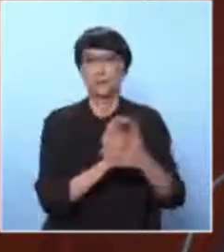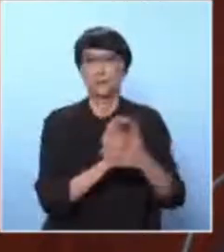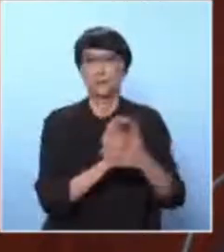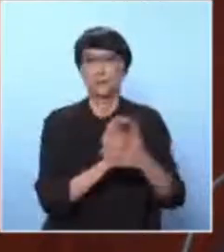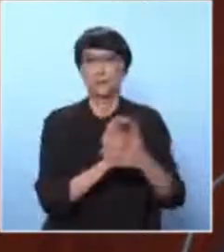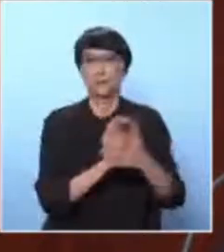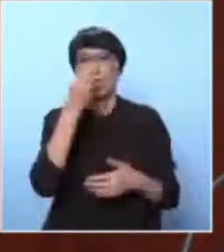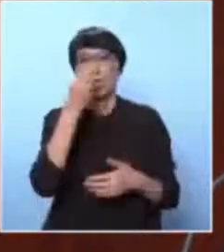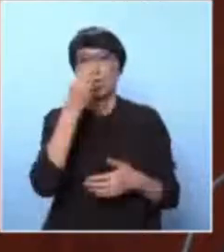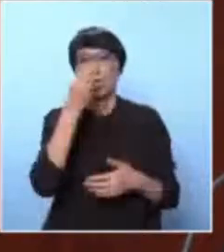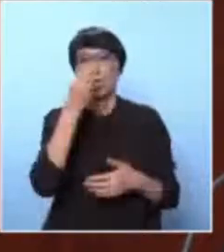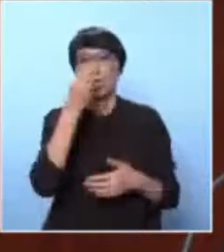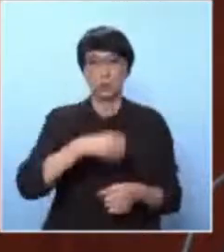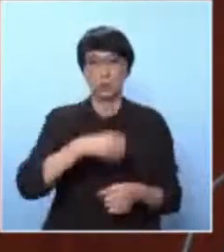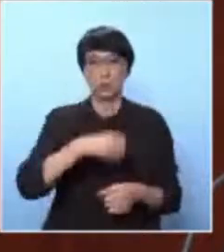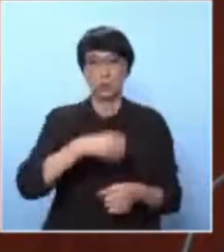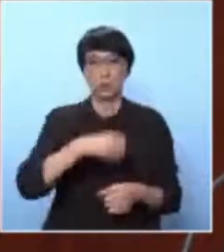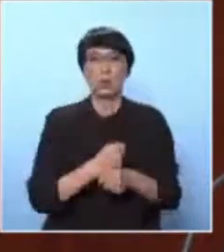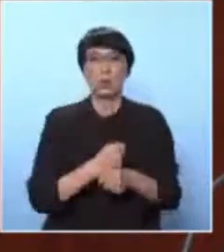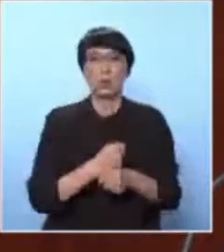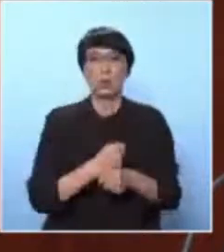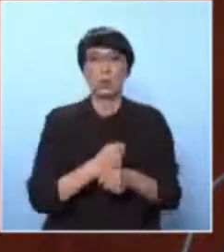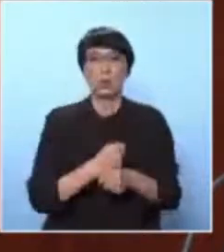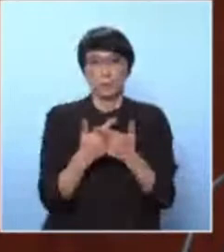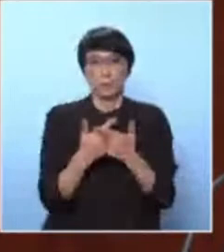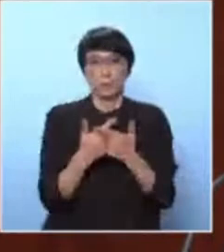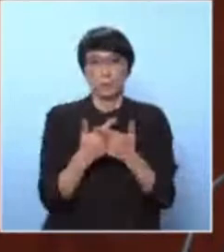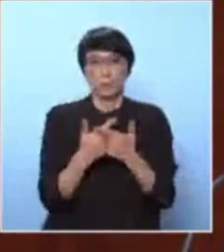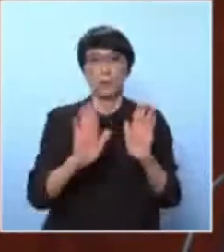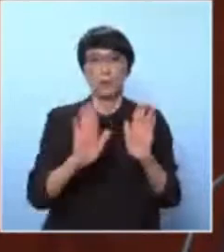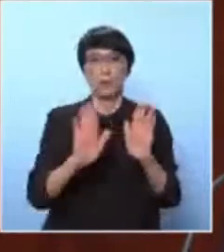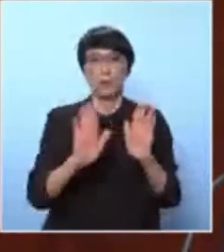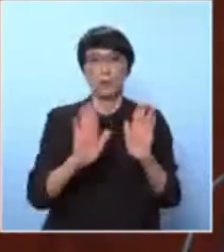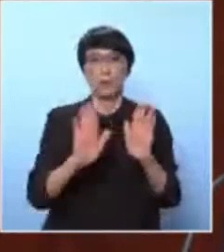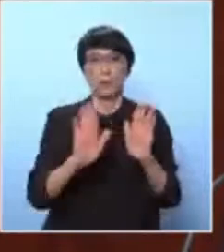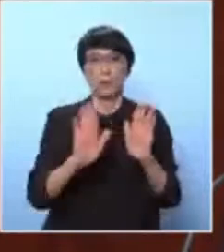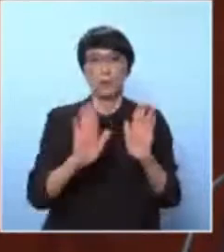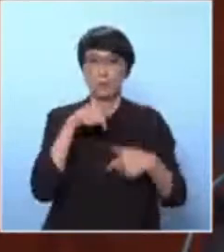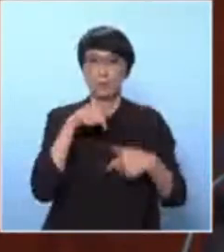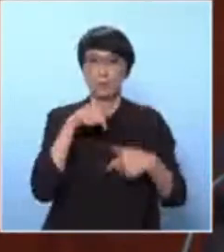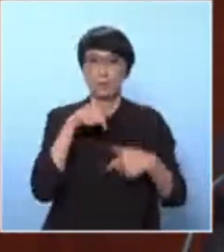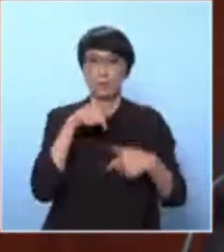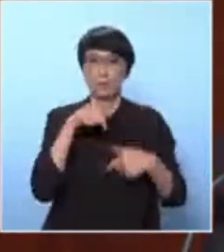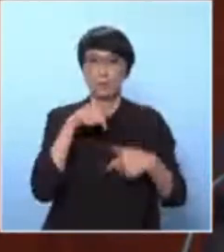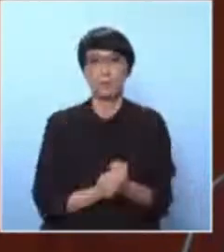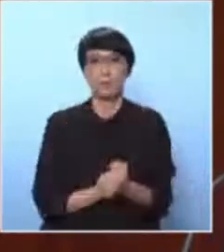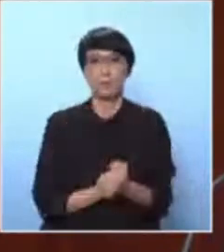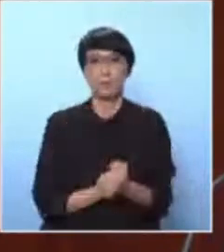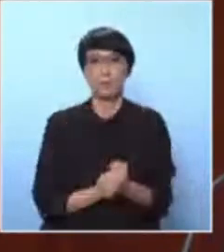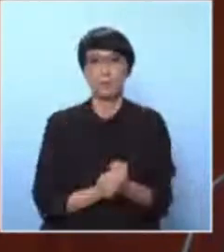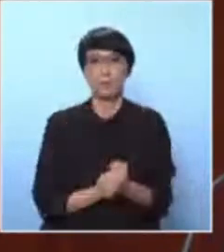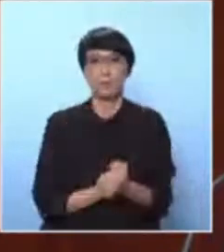Hong Kong's dispute resolution services for resolving contractual disputes.